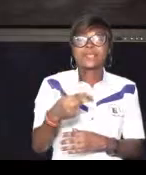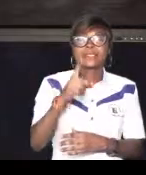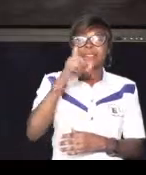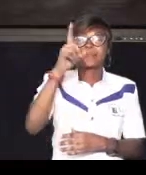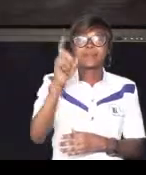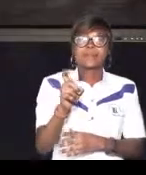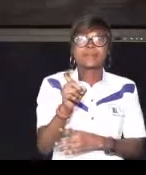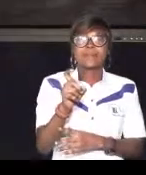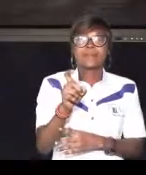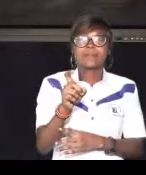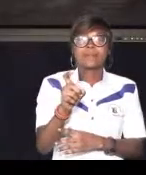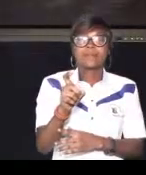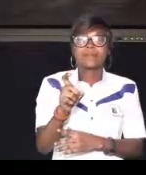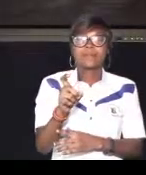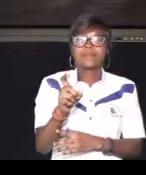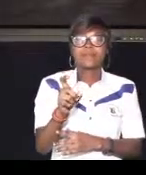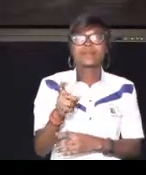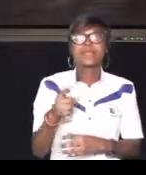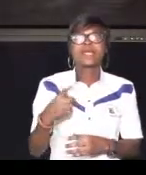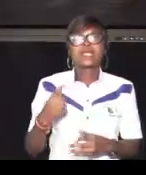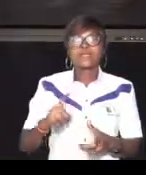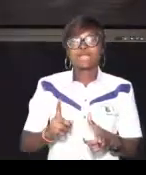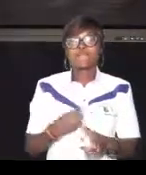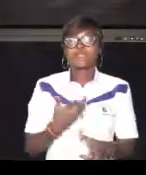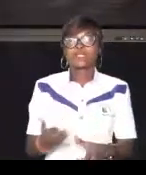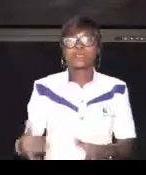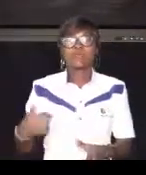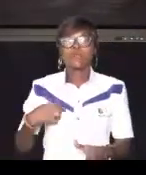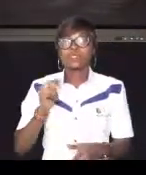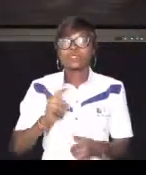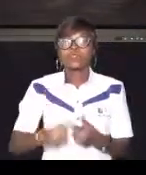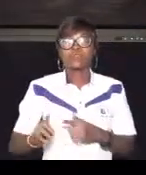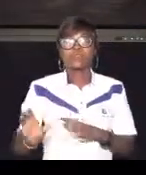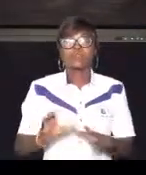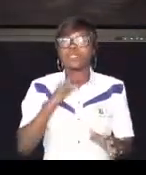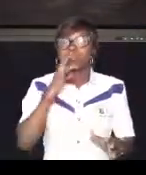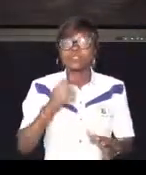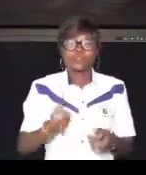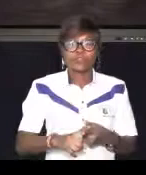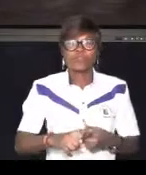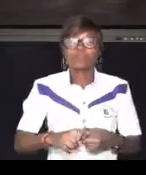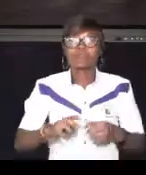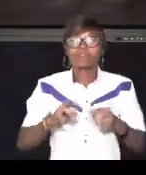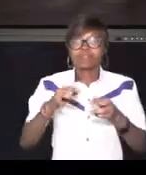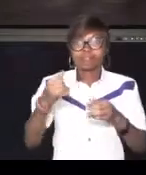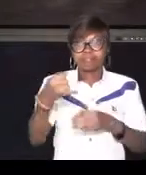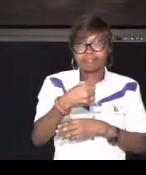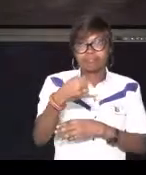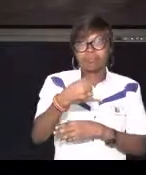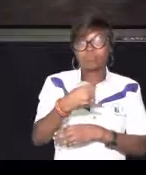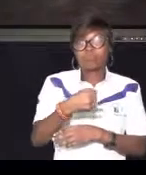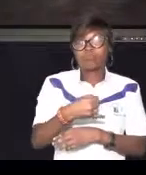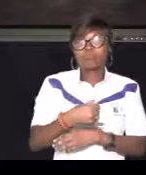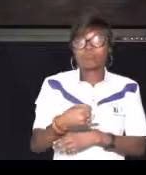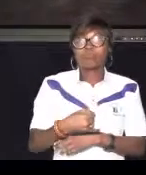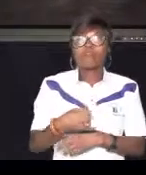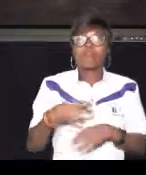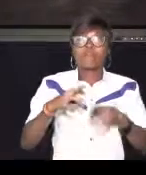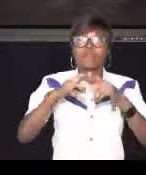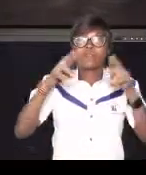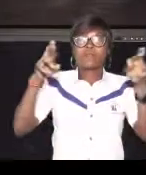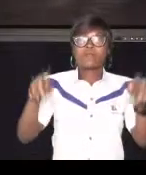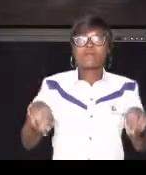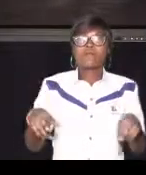area, we want to find the breadth. But the first thing we need to do is to draw the rectangle, at least draw a picture of